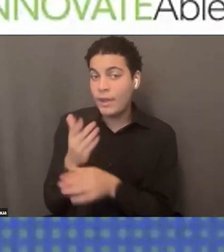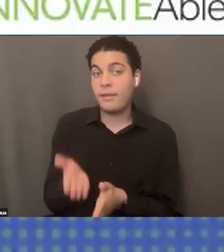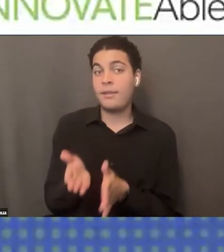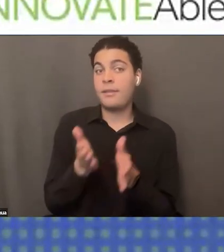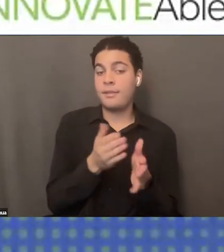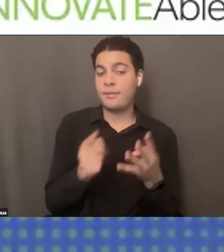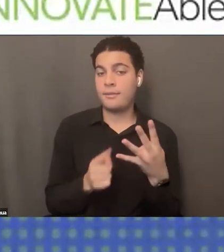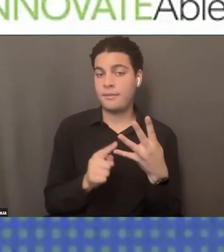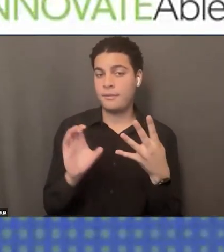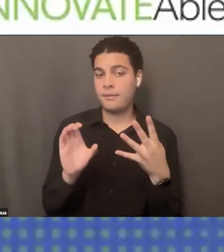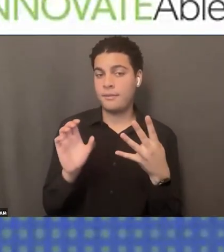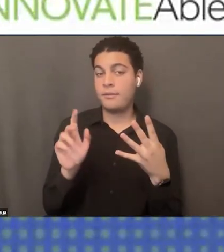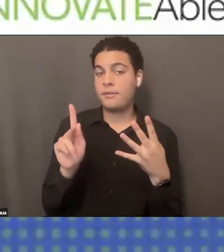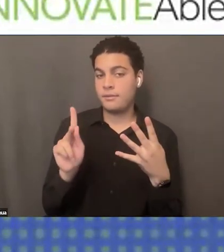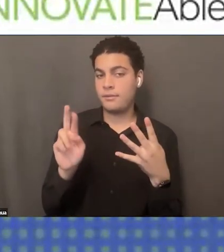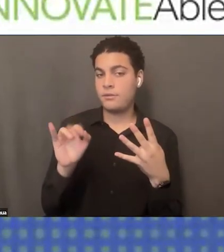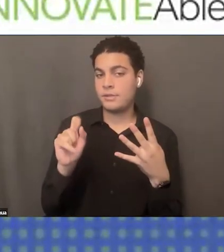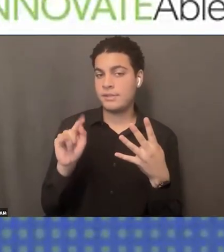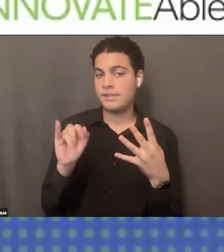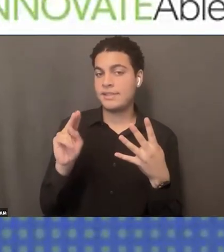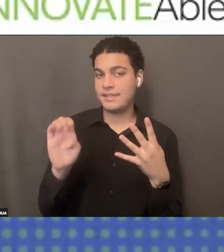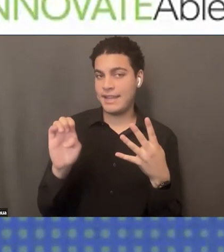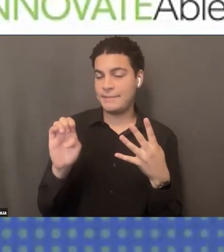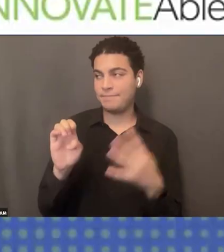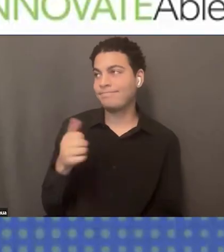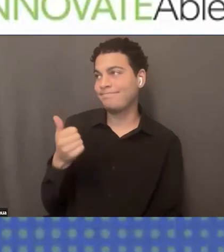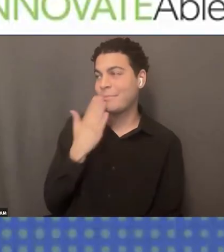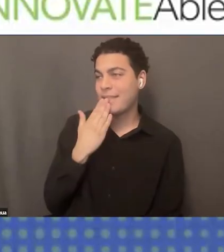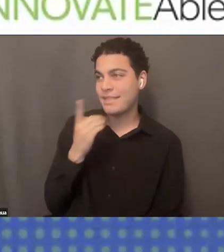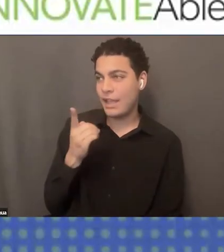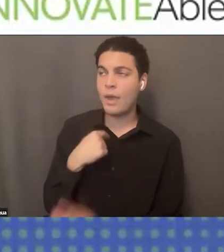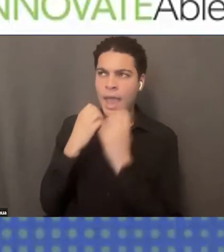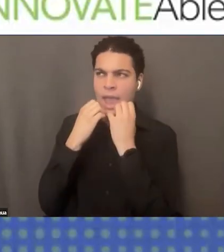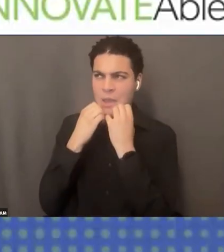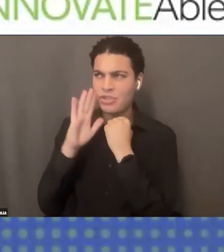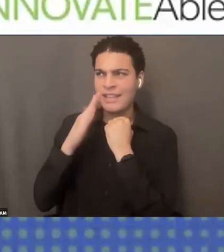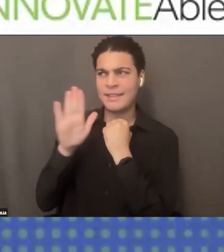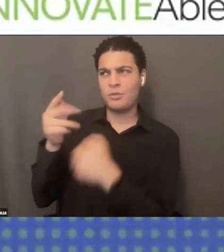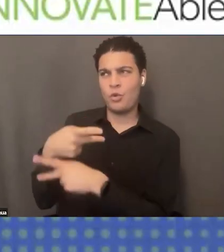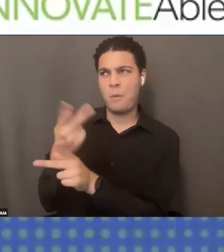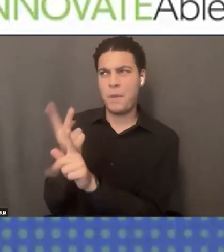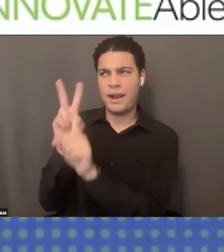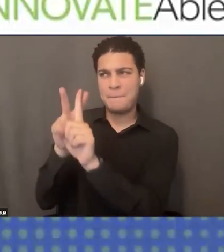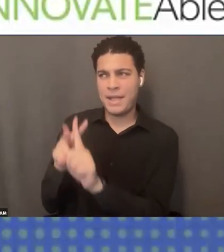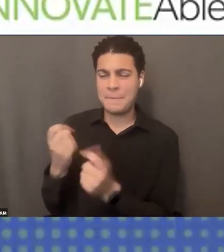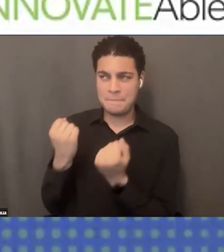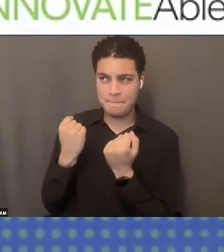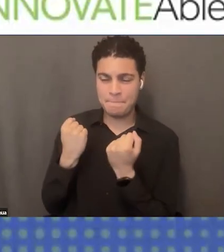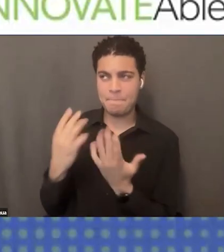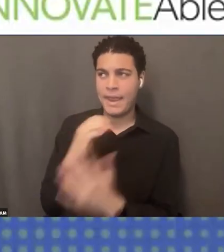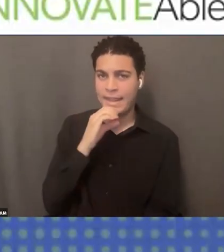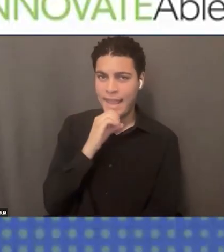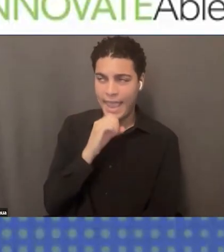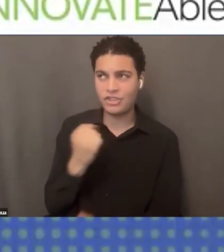And I really appreciate the multi-age group and multi-use of this application. I think it's really great. I have